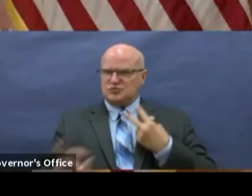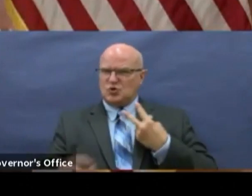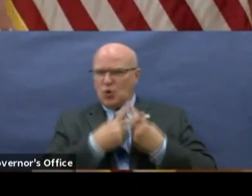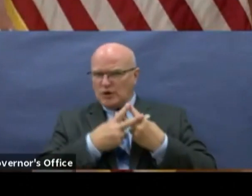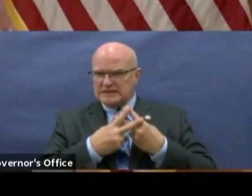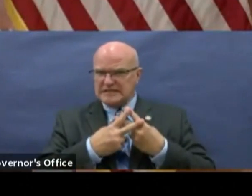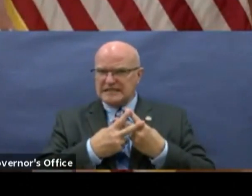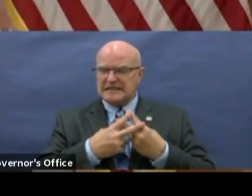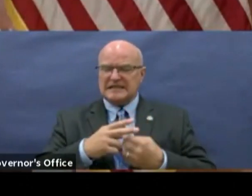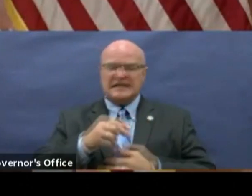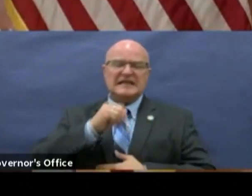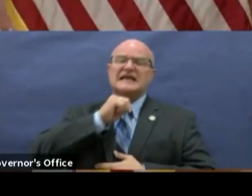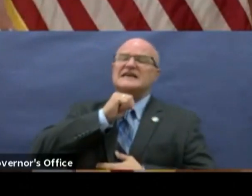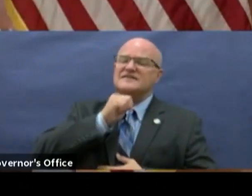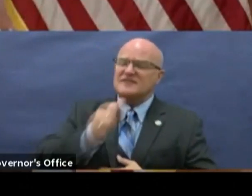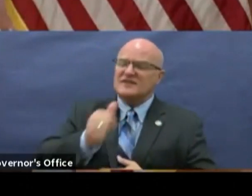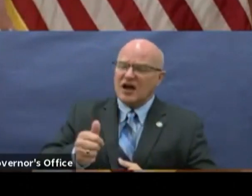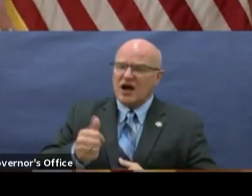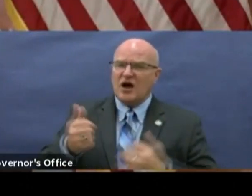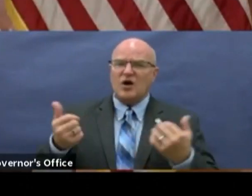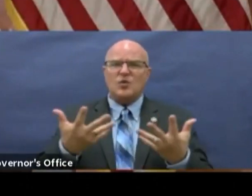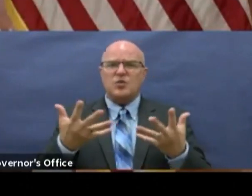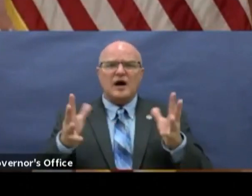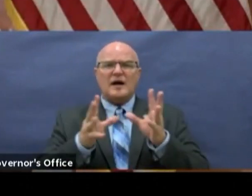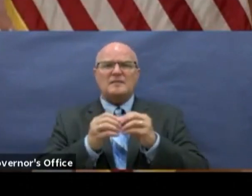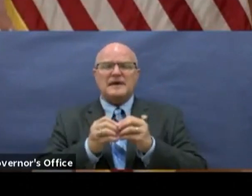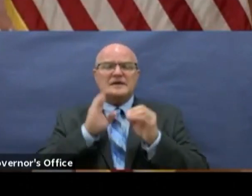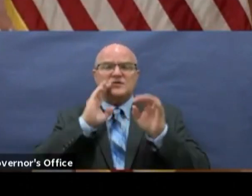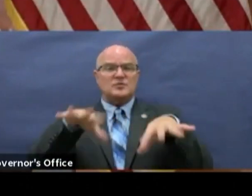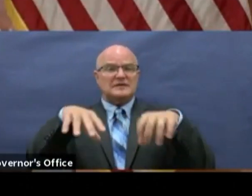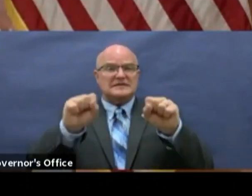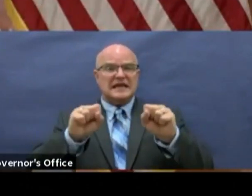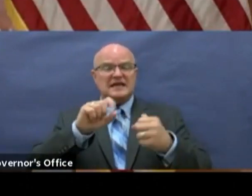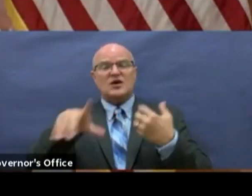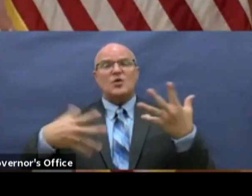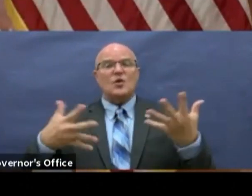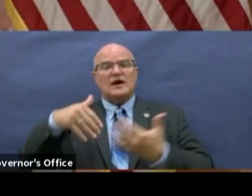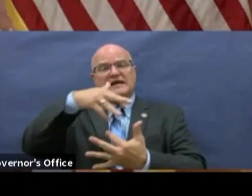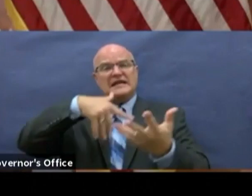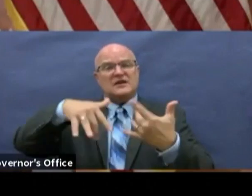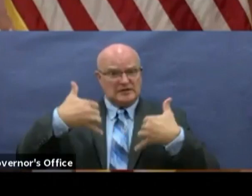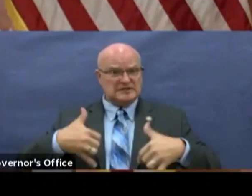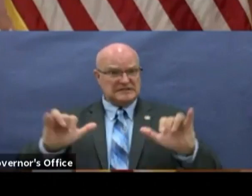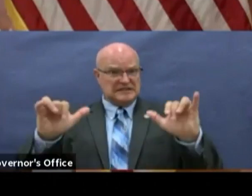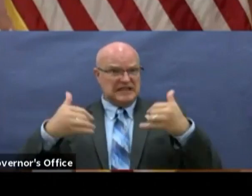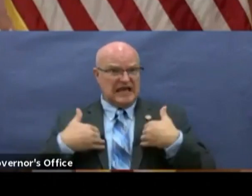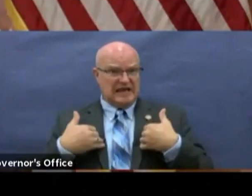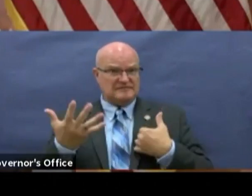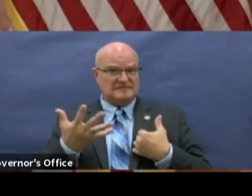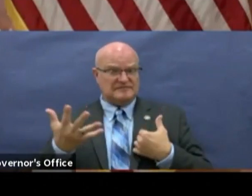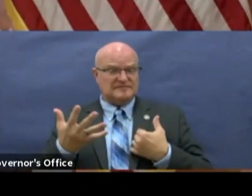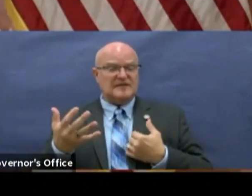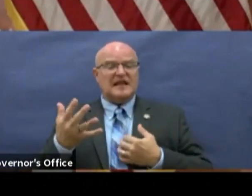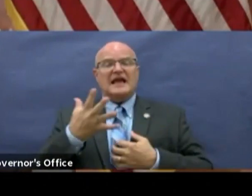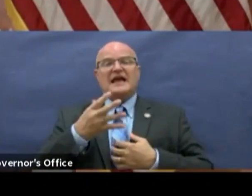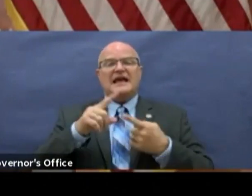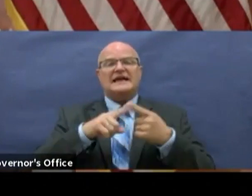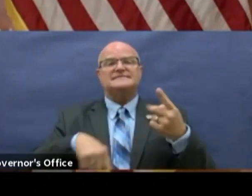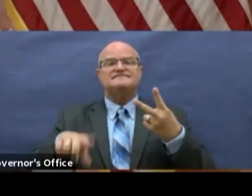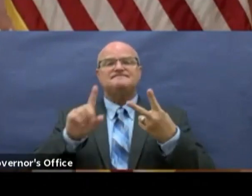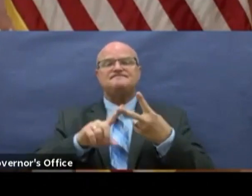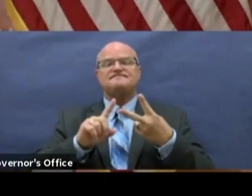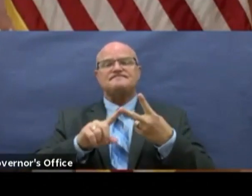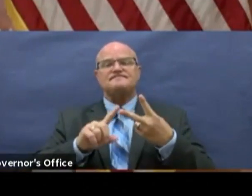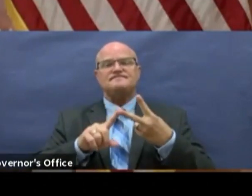not, what meetings will you be taking? What interactions will you still be having? And the second part of the question I